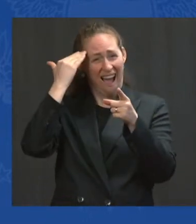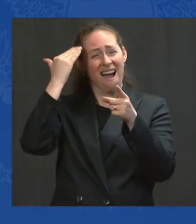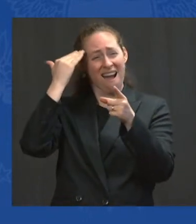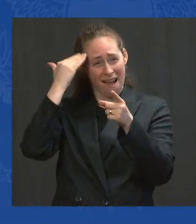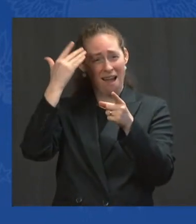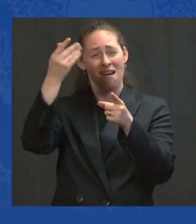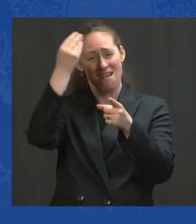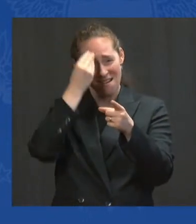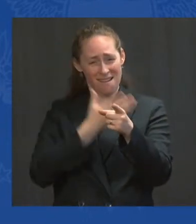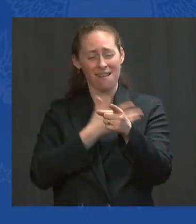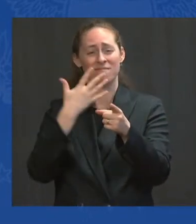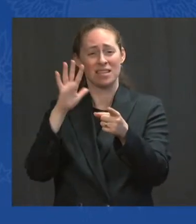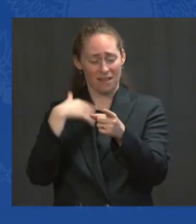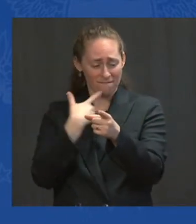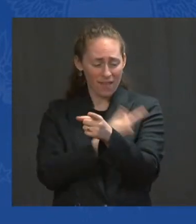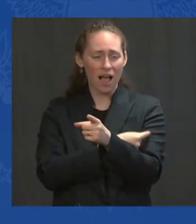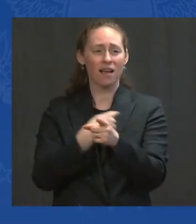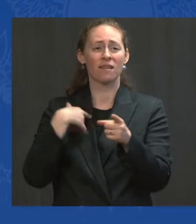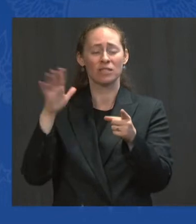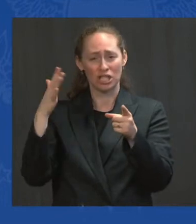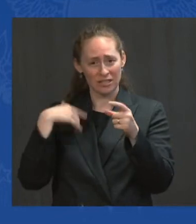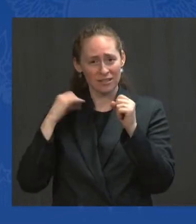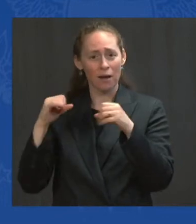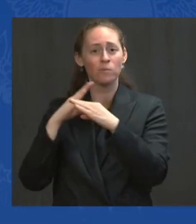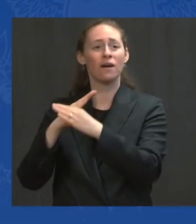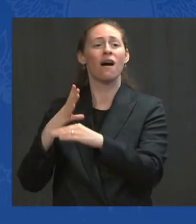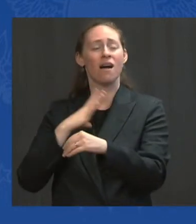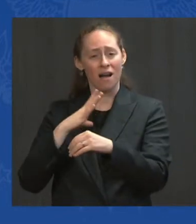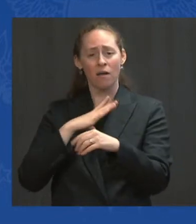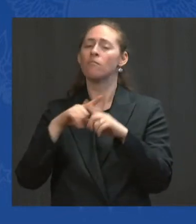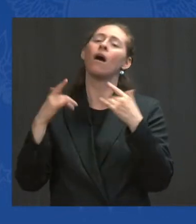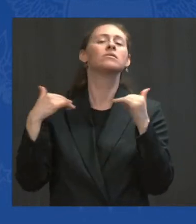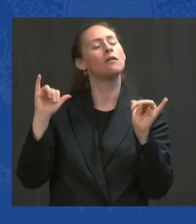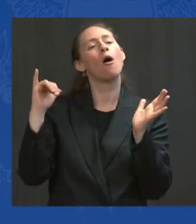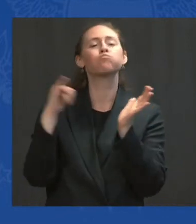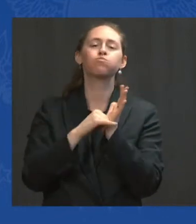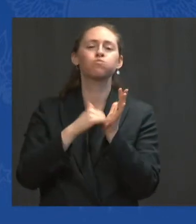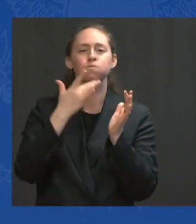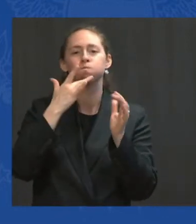of protection, for myself, I would opt for any of a number